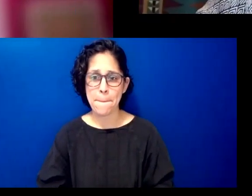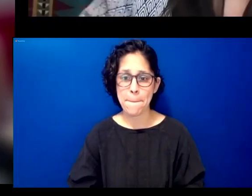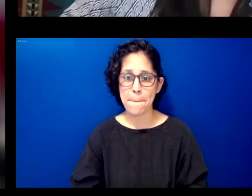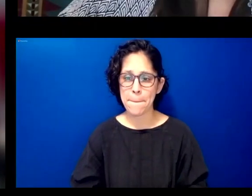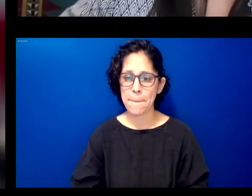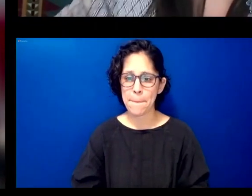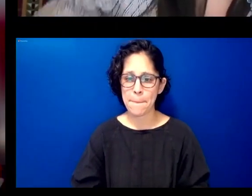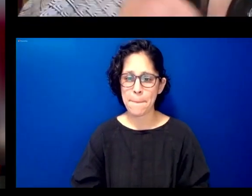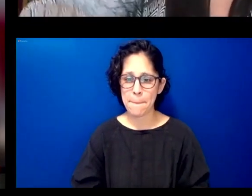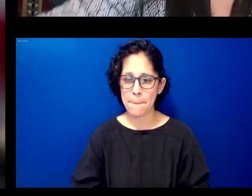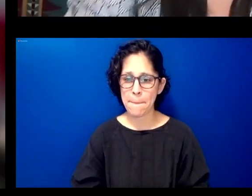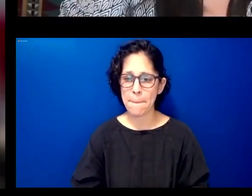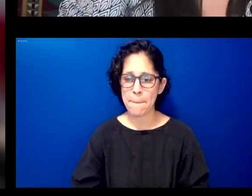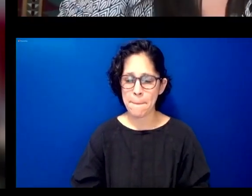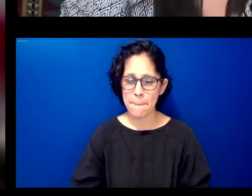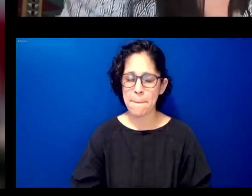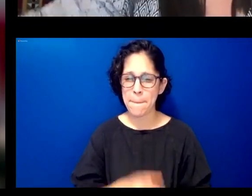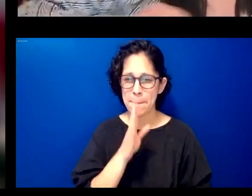Yakuke.